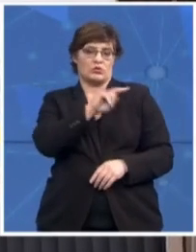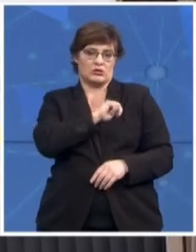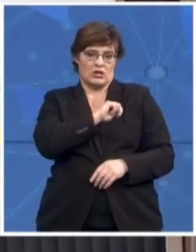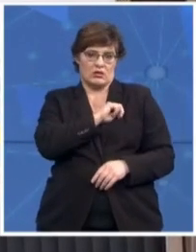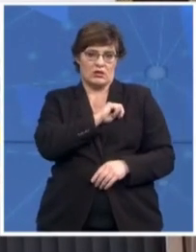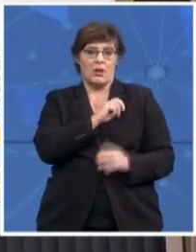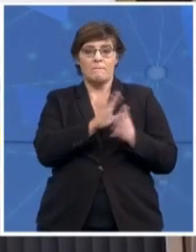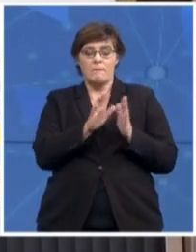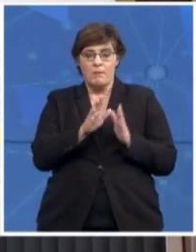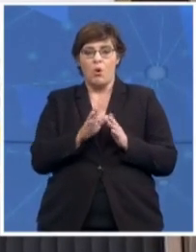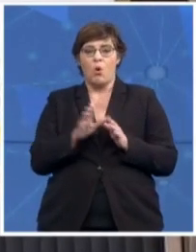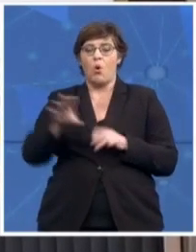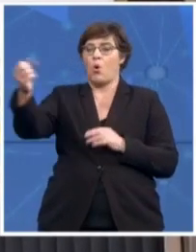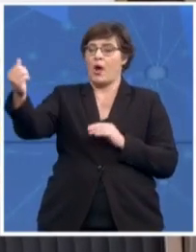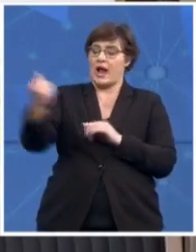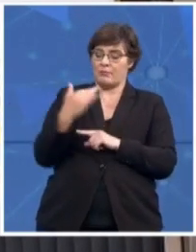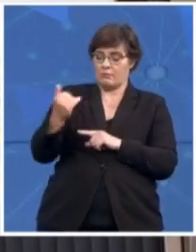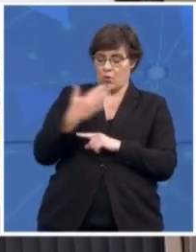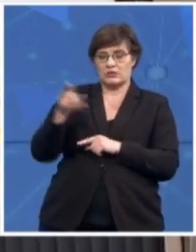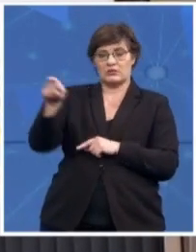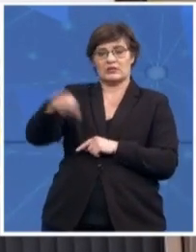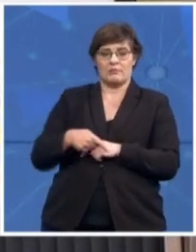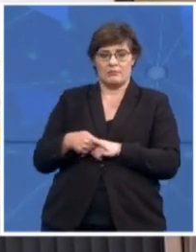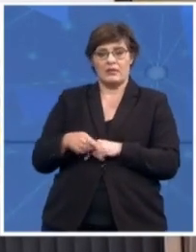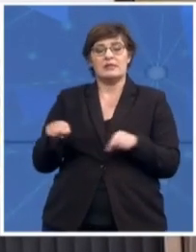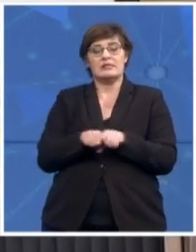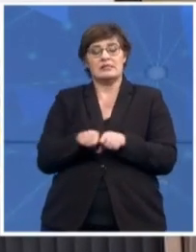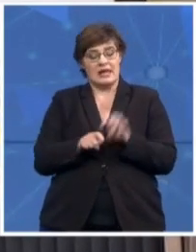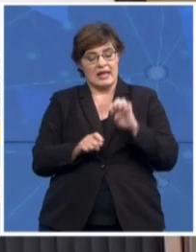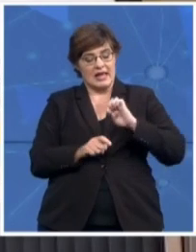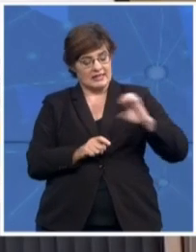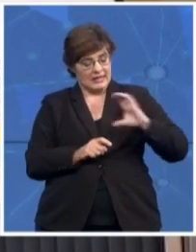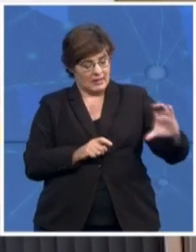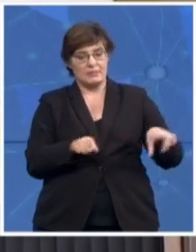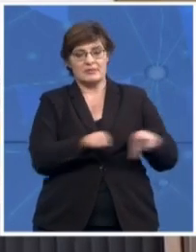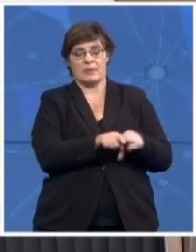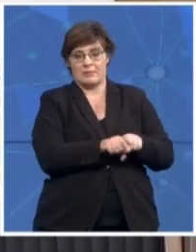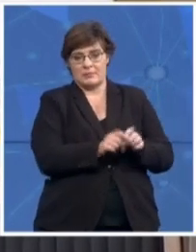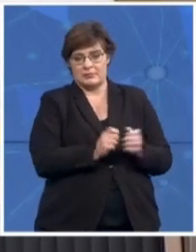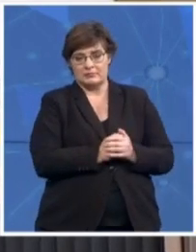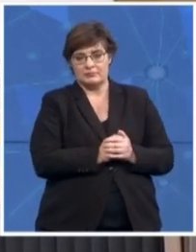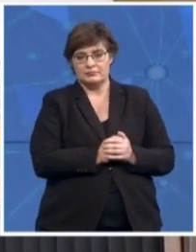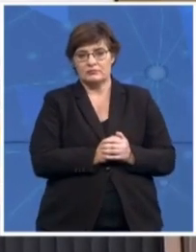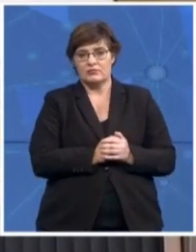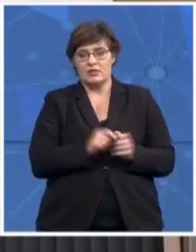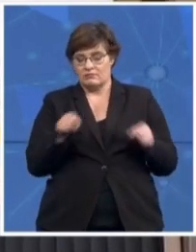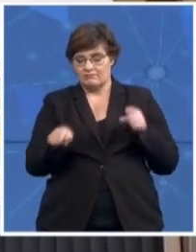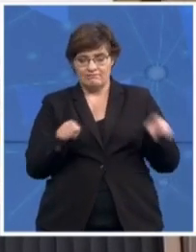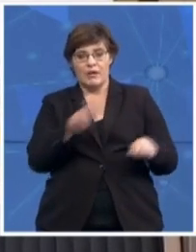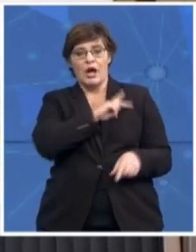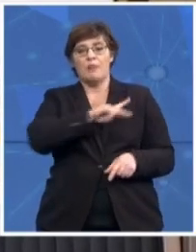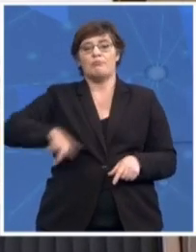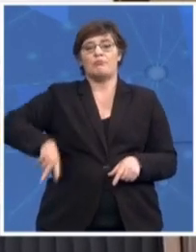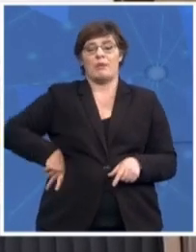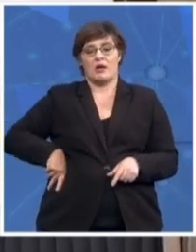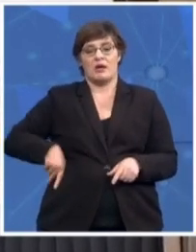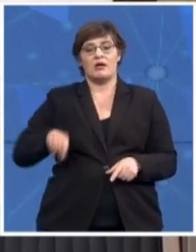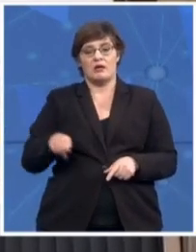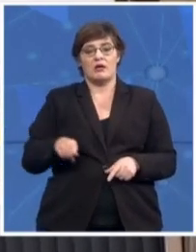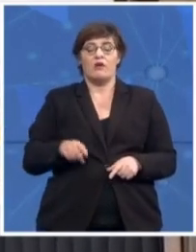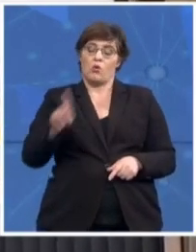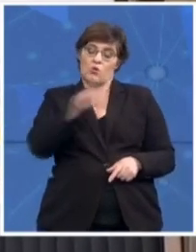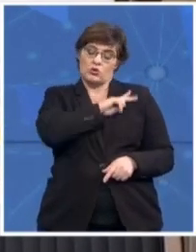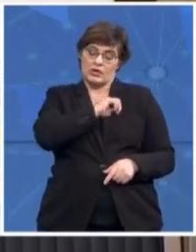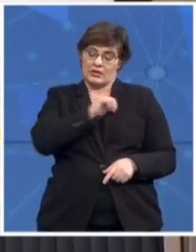also the Eastern Cape as well. So we will be seeing the 2 premiers, that being the Premier of KwaZulu-Natal, as well